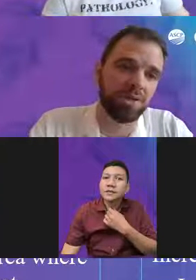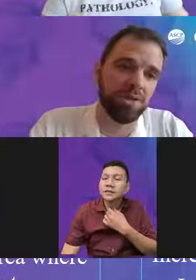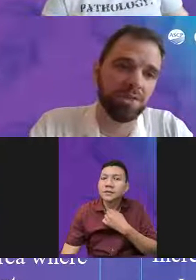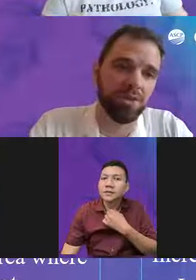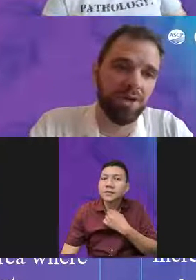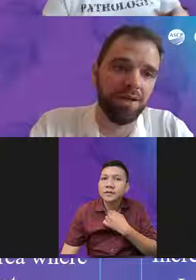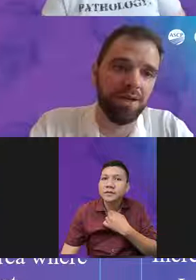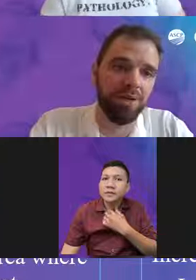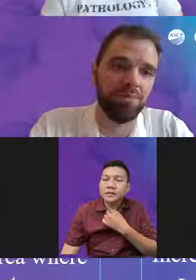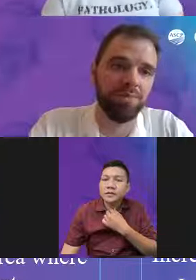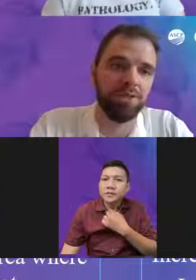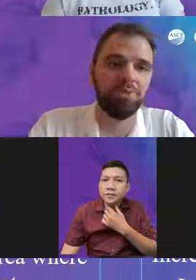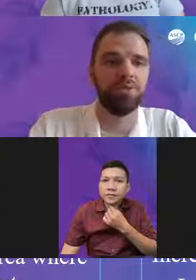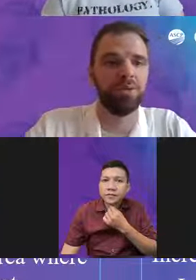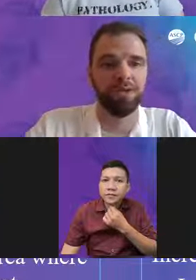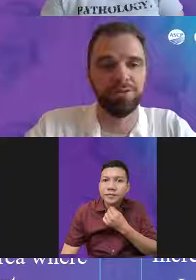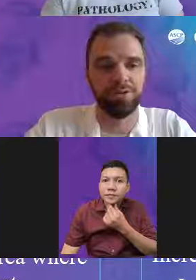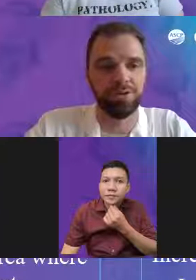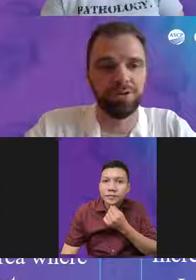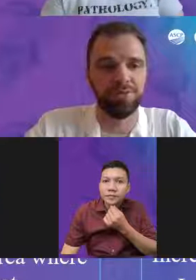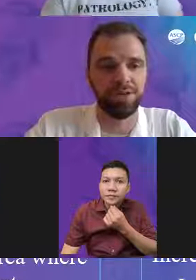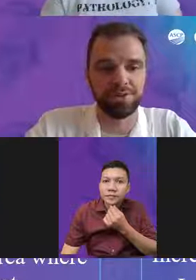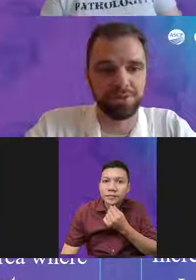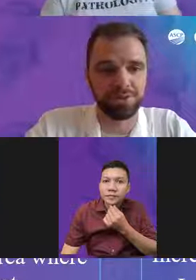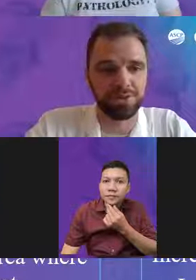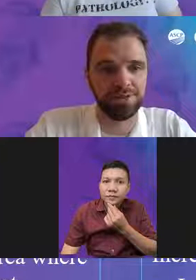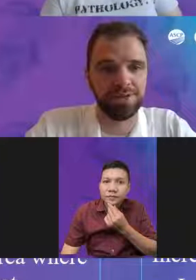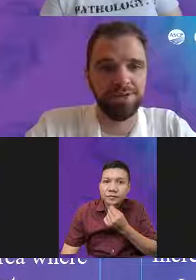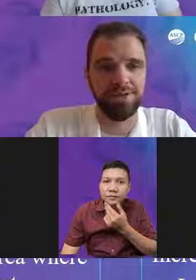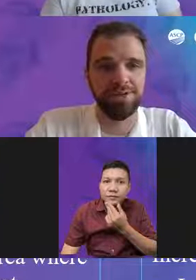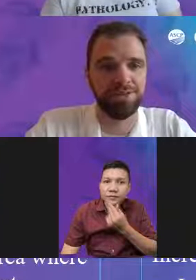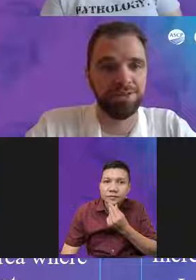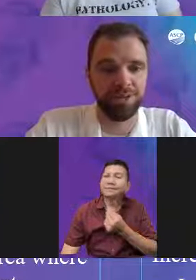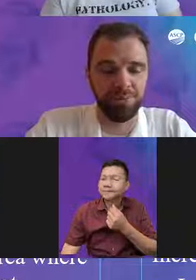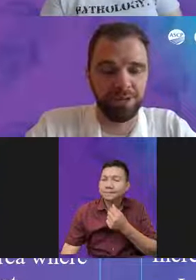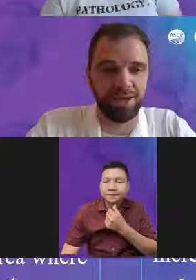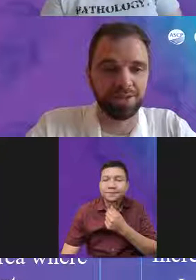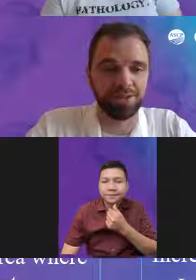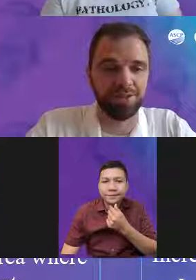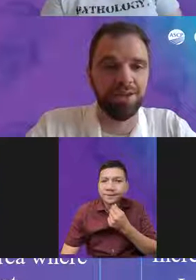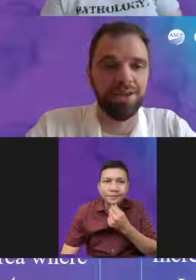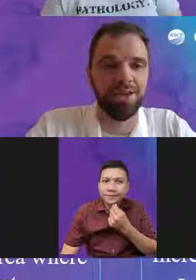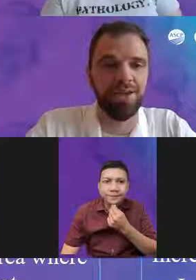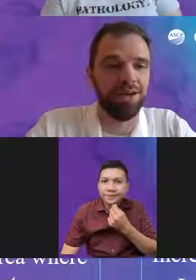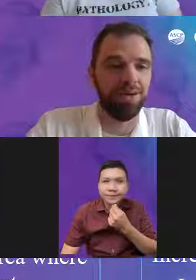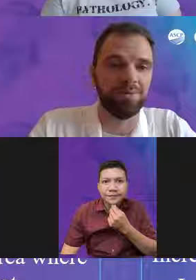have specialized training. You wouldn't want me on the floor as a nurse doling out